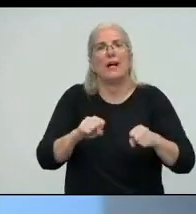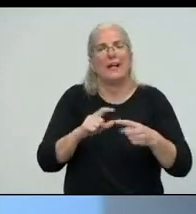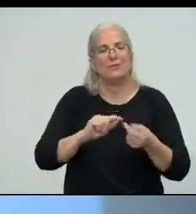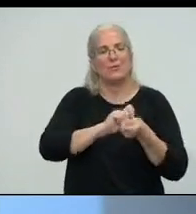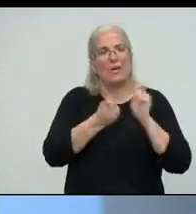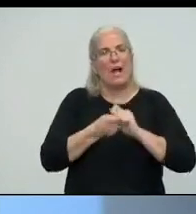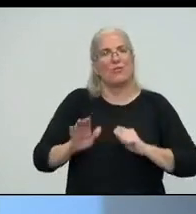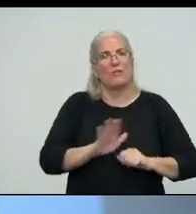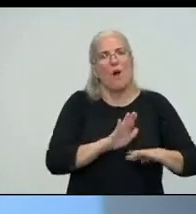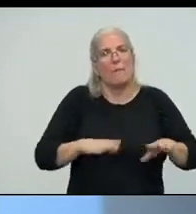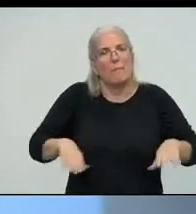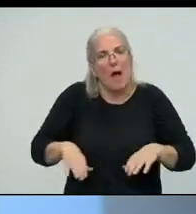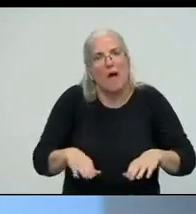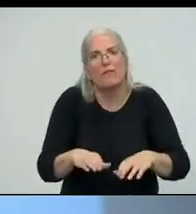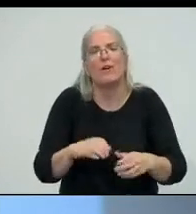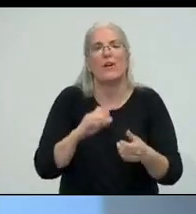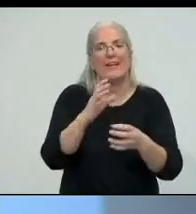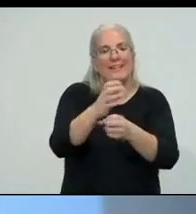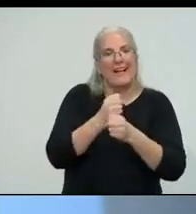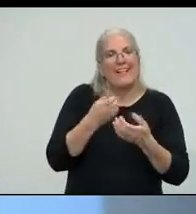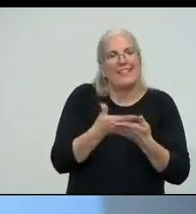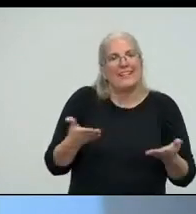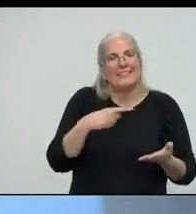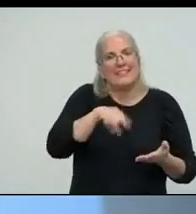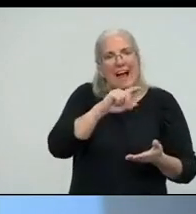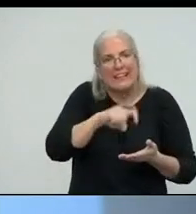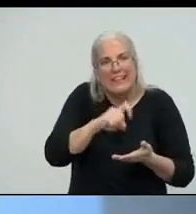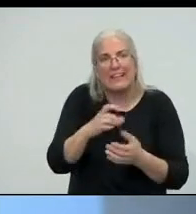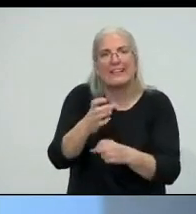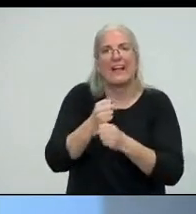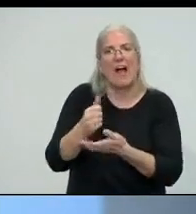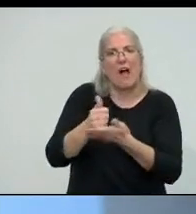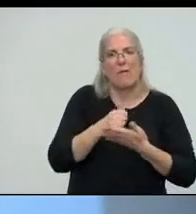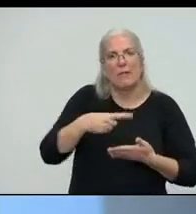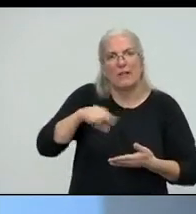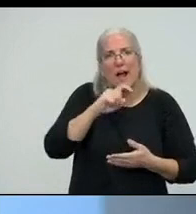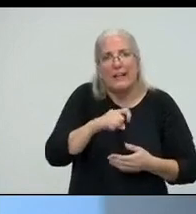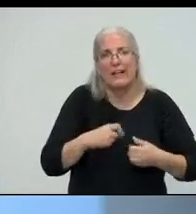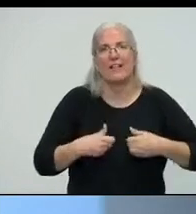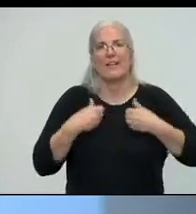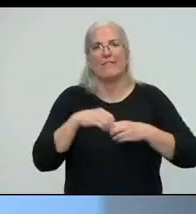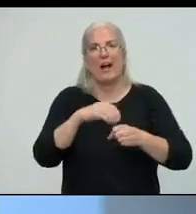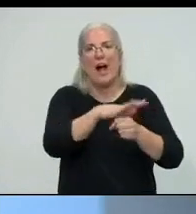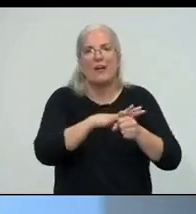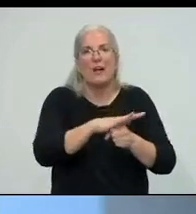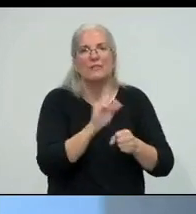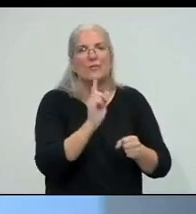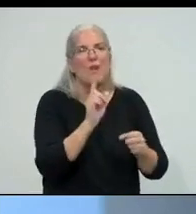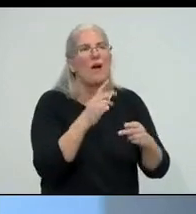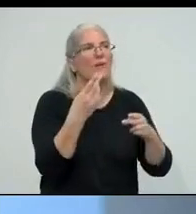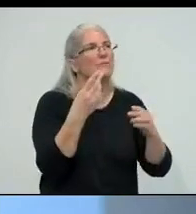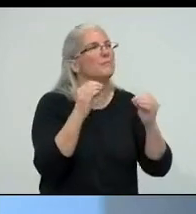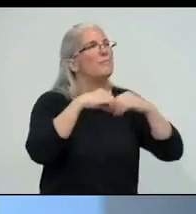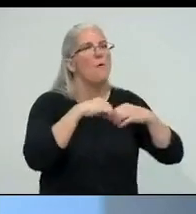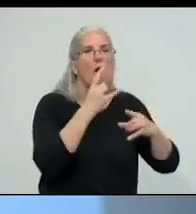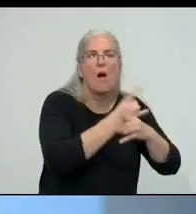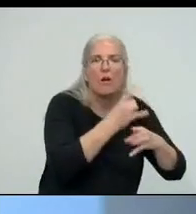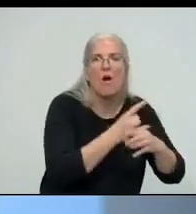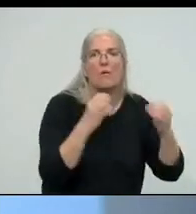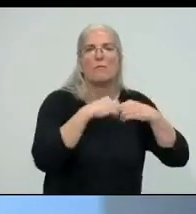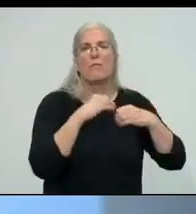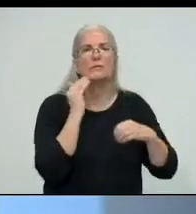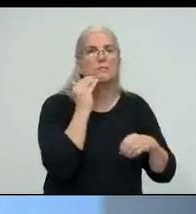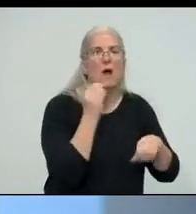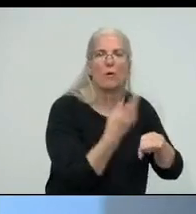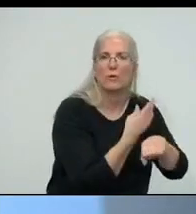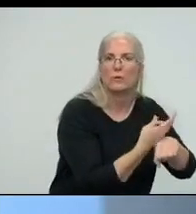need, are living in neighborhoods where there are more alcohol or tobacco outlets, less healthy food, and